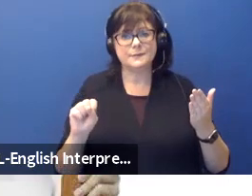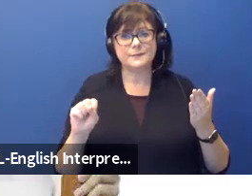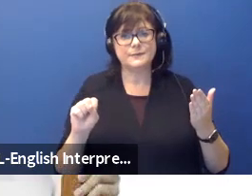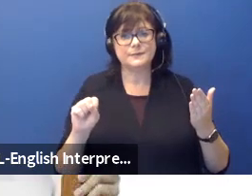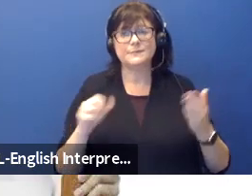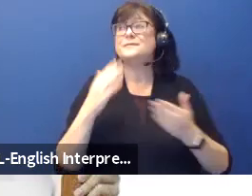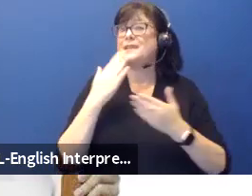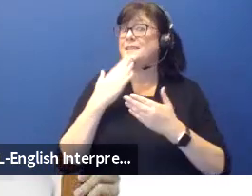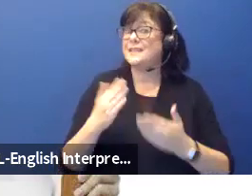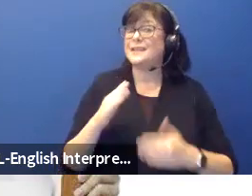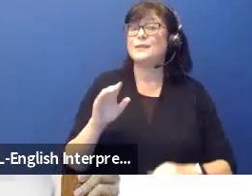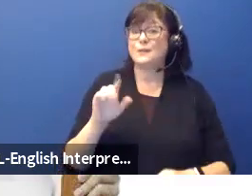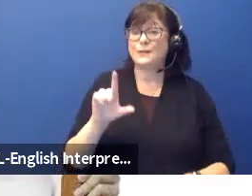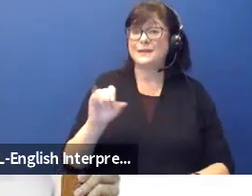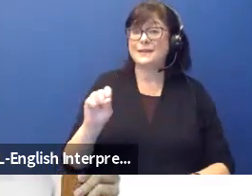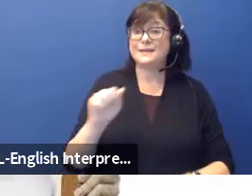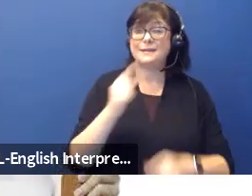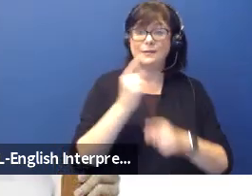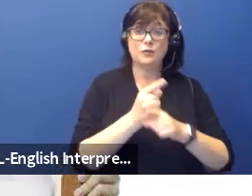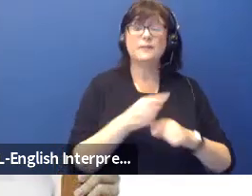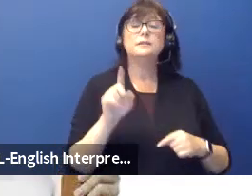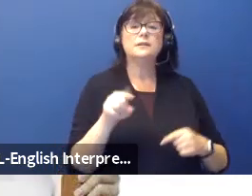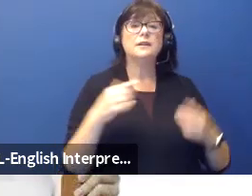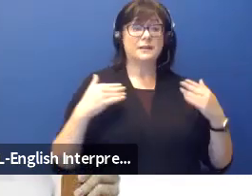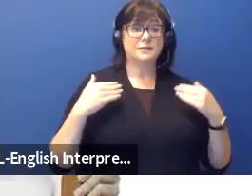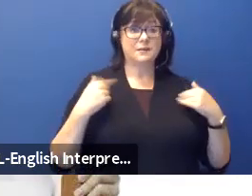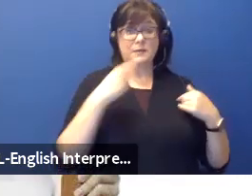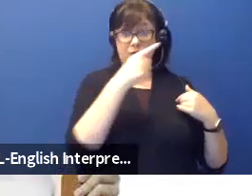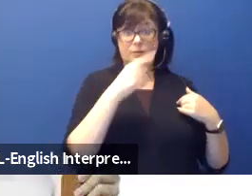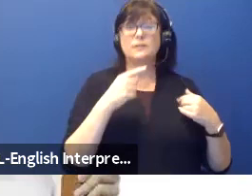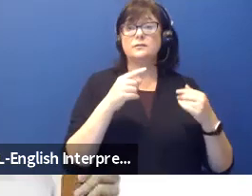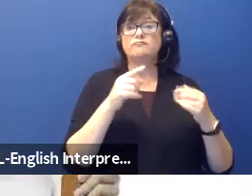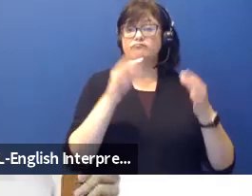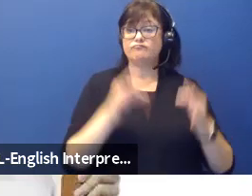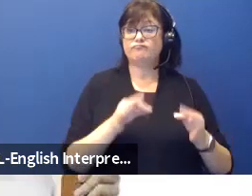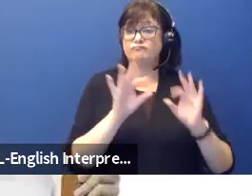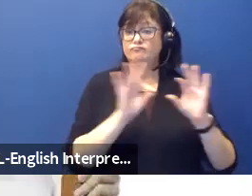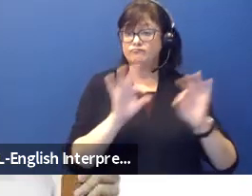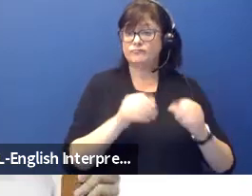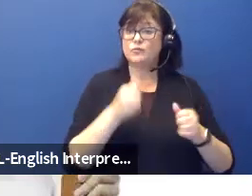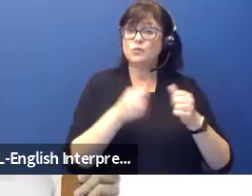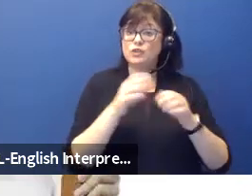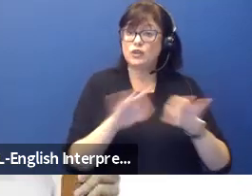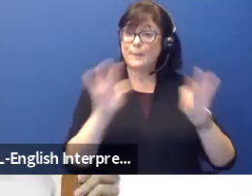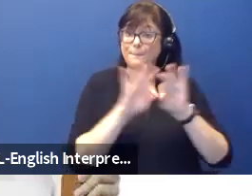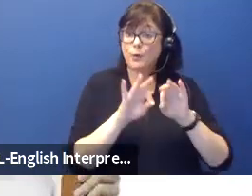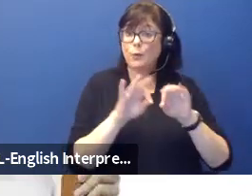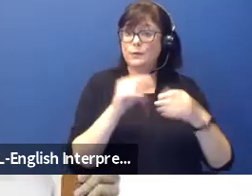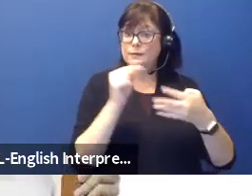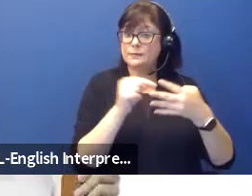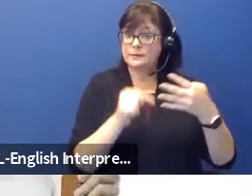are the ones that the ministry deems as important to ensure that we, as funded providers,